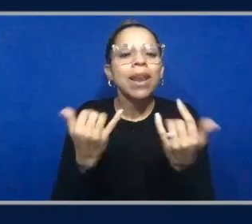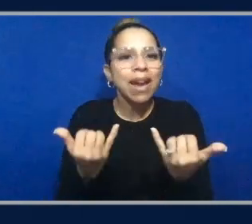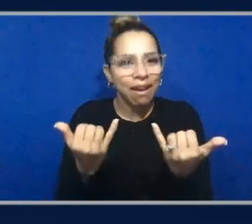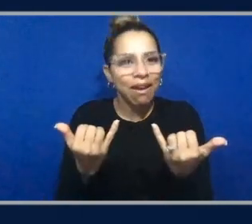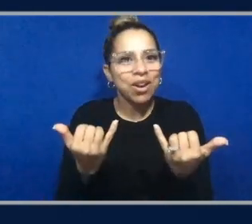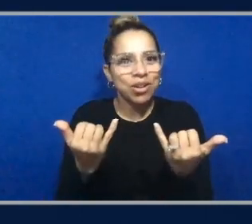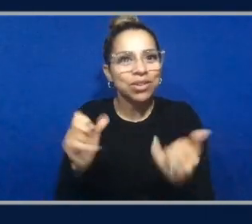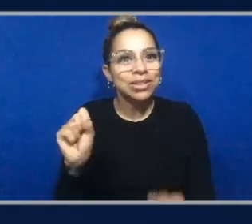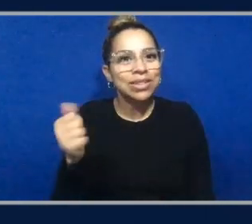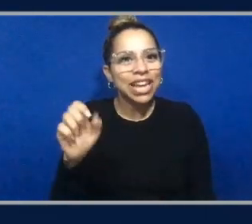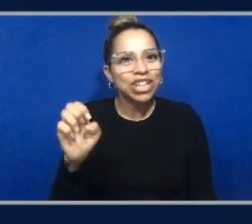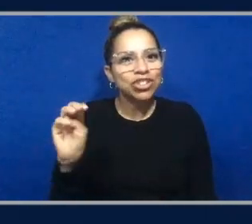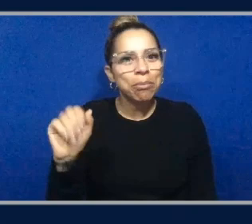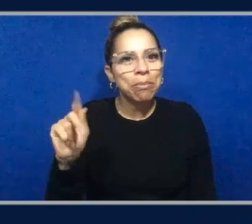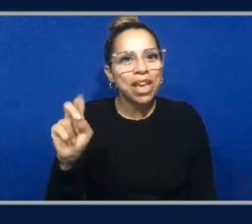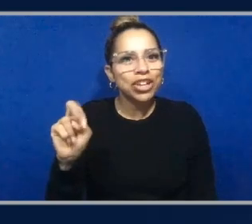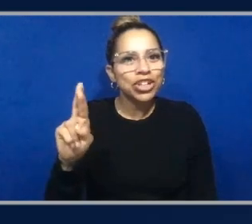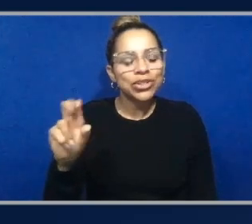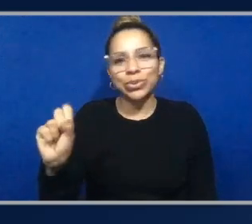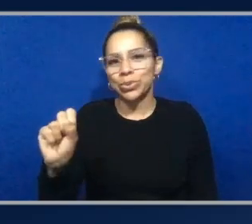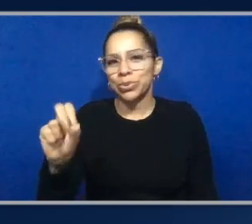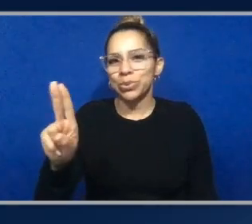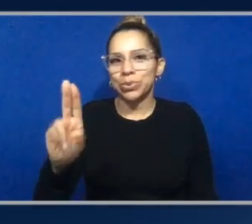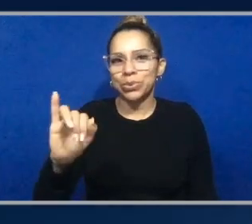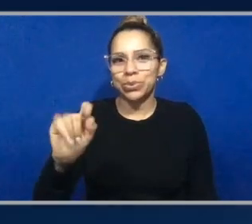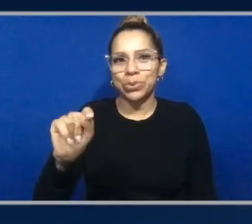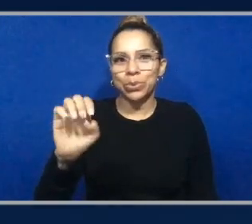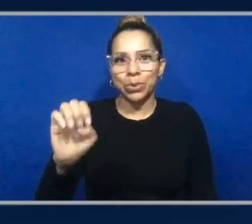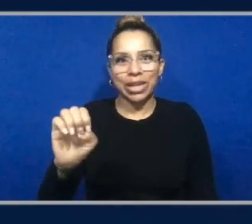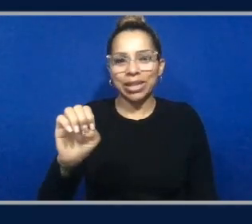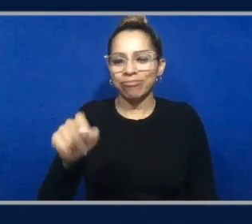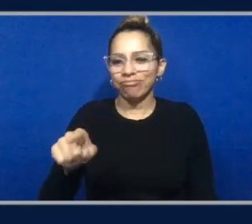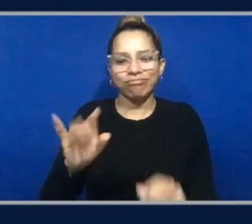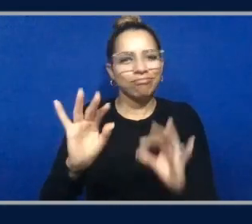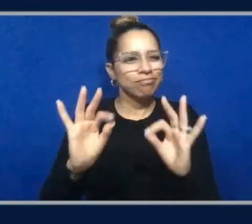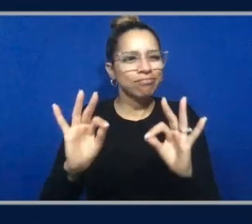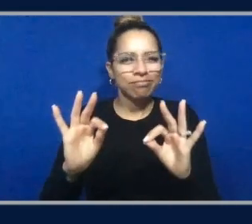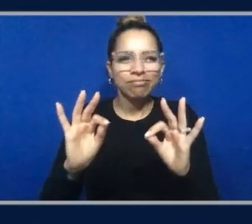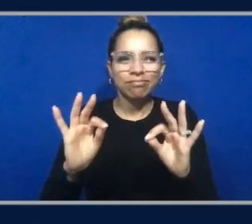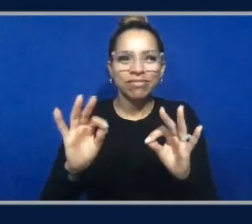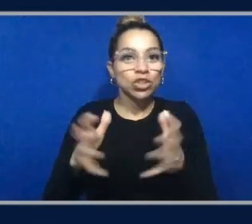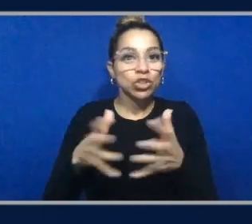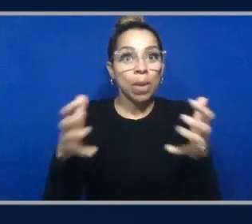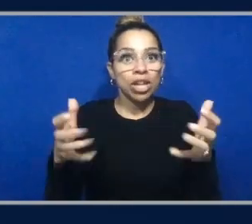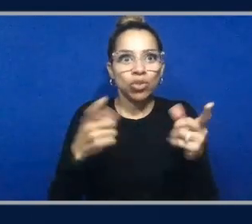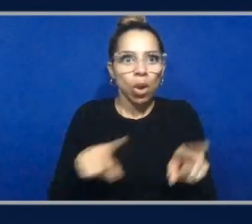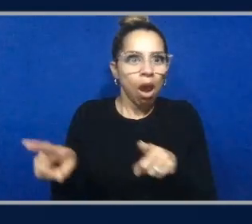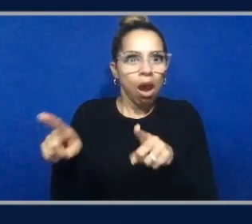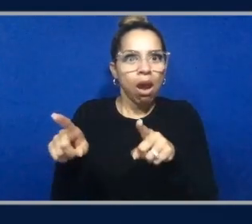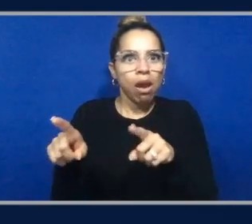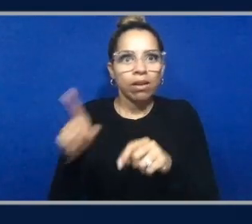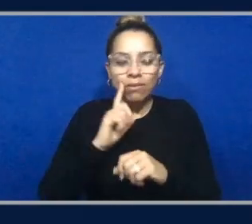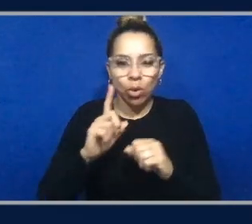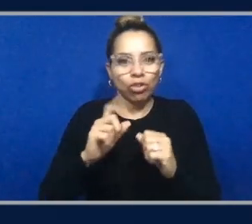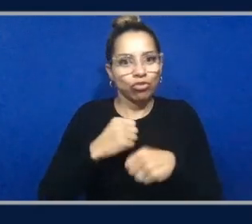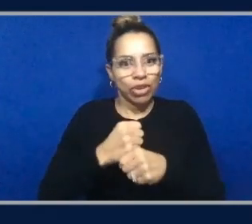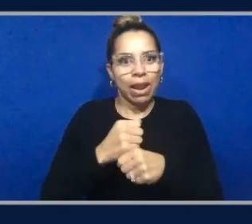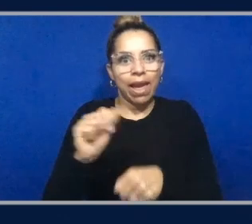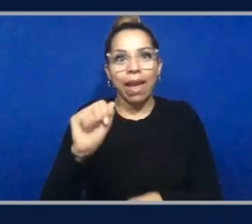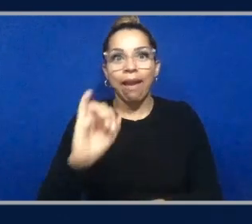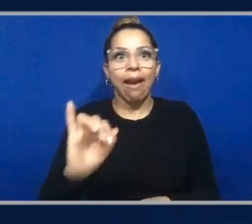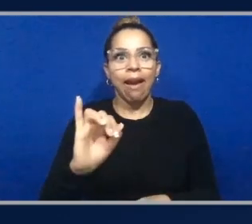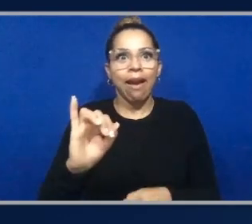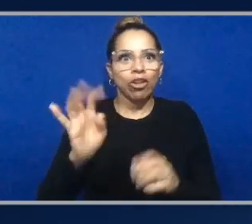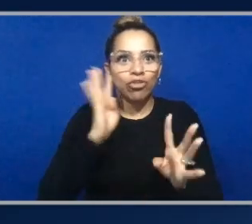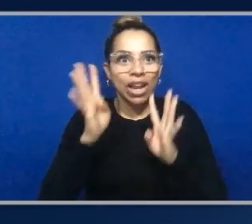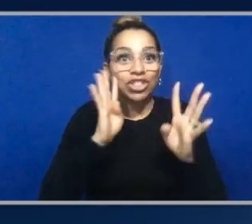SageMaker suite is itself. There's so much that's going on that goes into creating an AI application. And so having all of that in one place sounds like it'll make it a